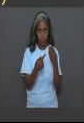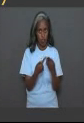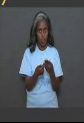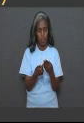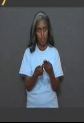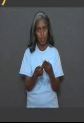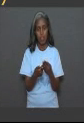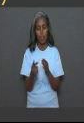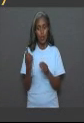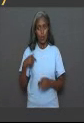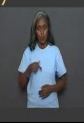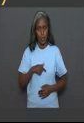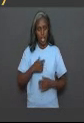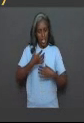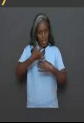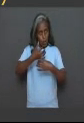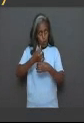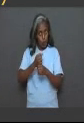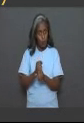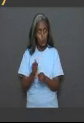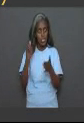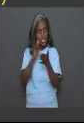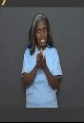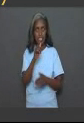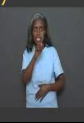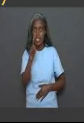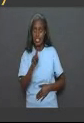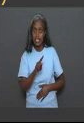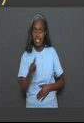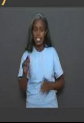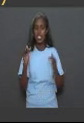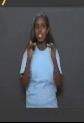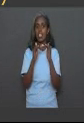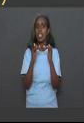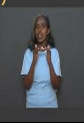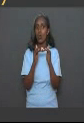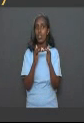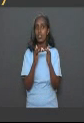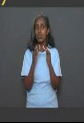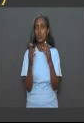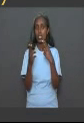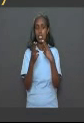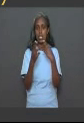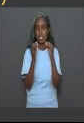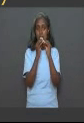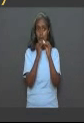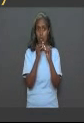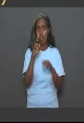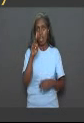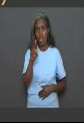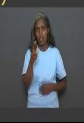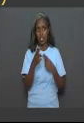Therefore, we can conclude that z equal to the sum of